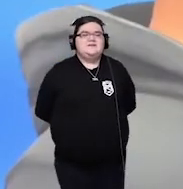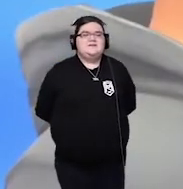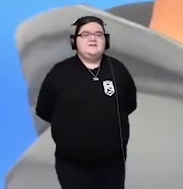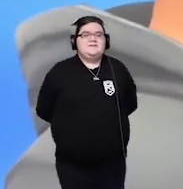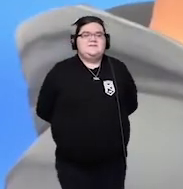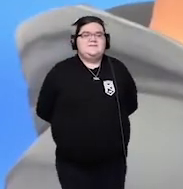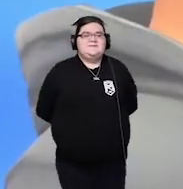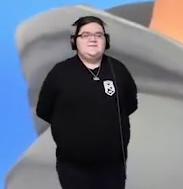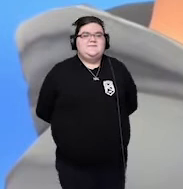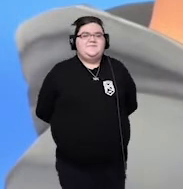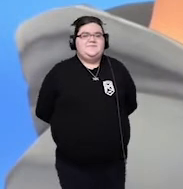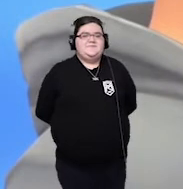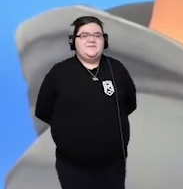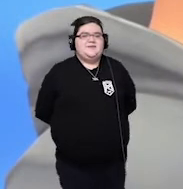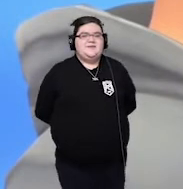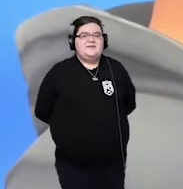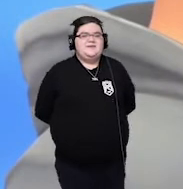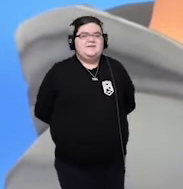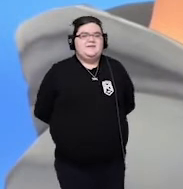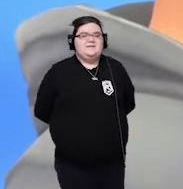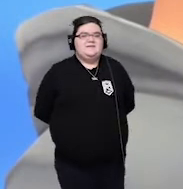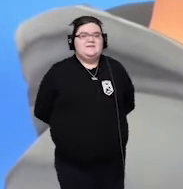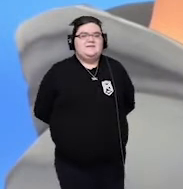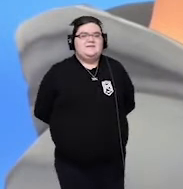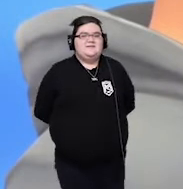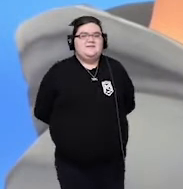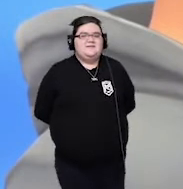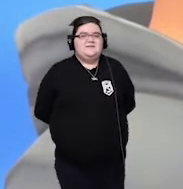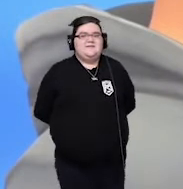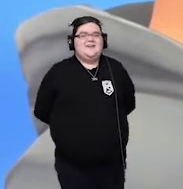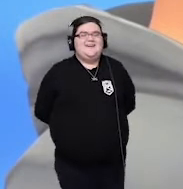We'll go coffee. Coffee. We put they might have to do coffee.